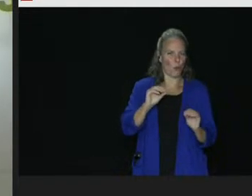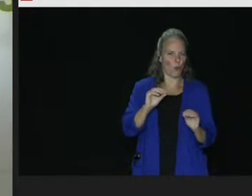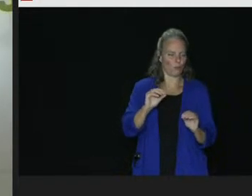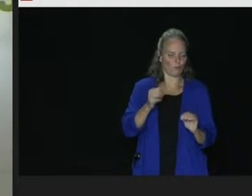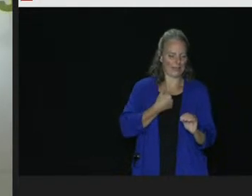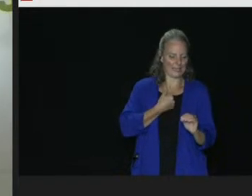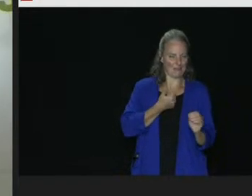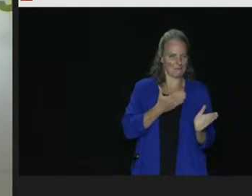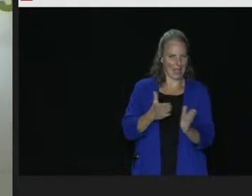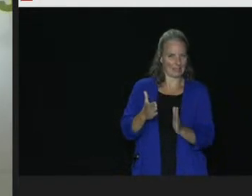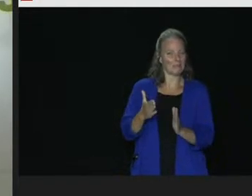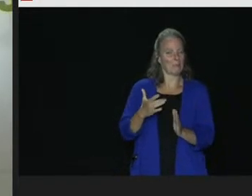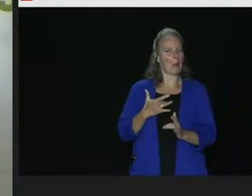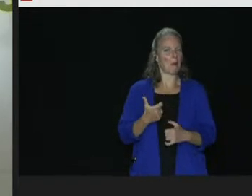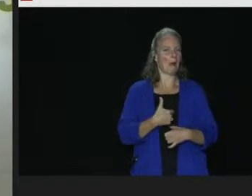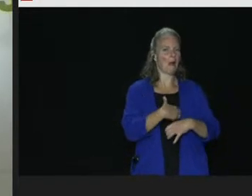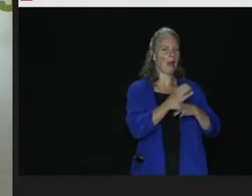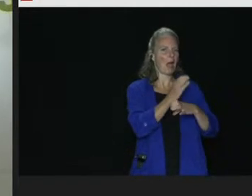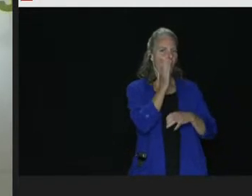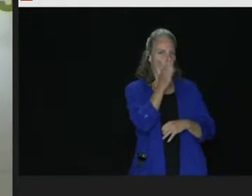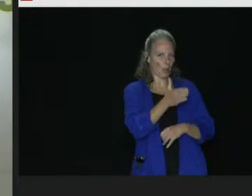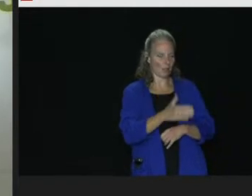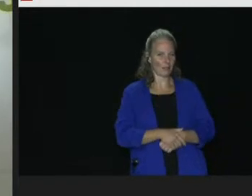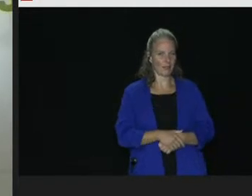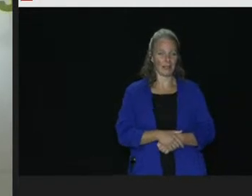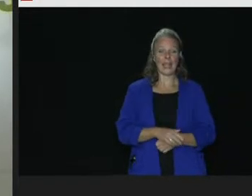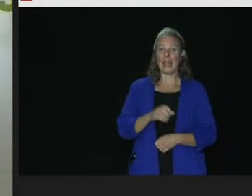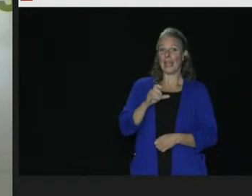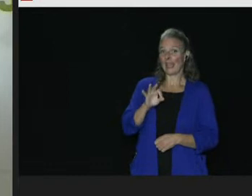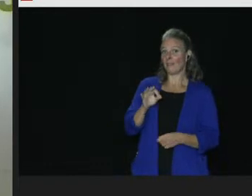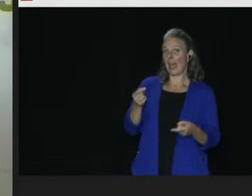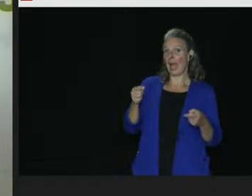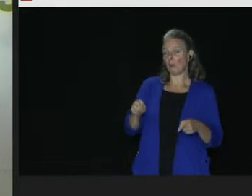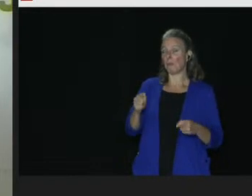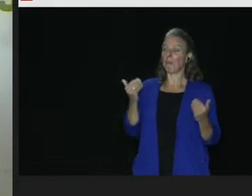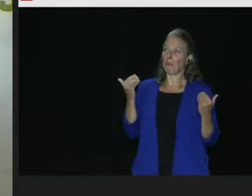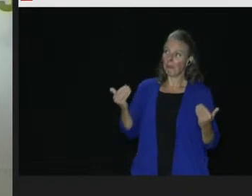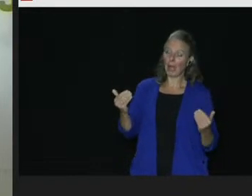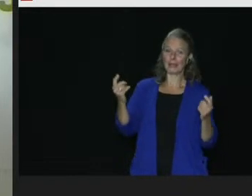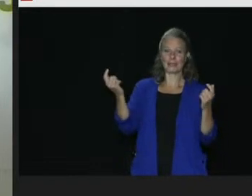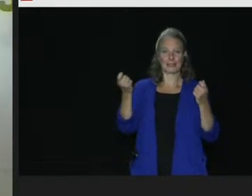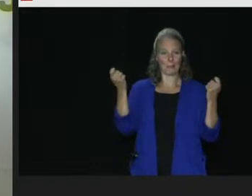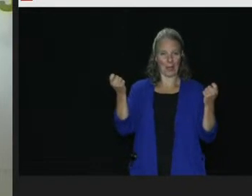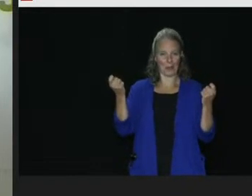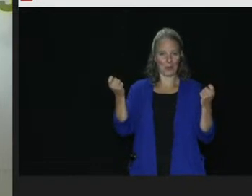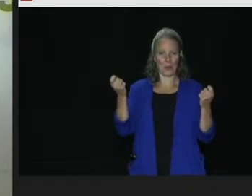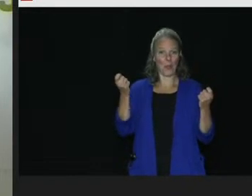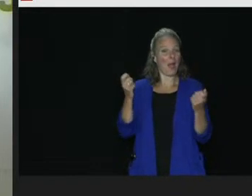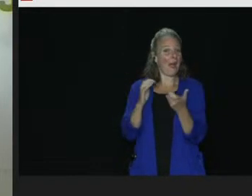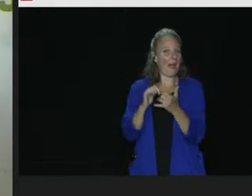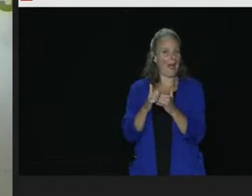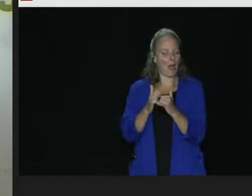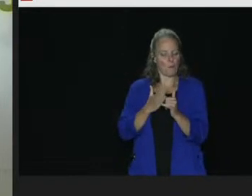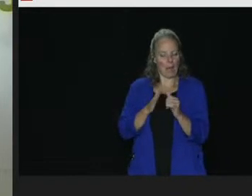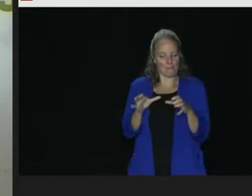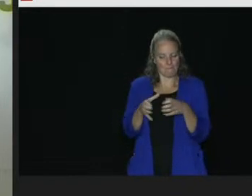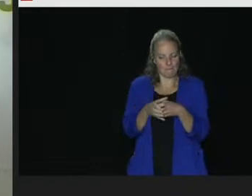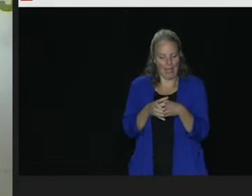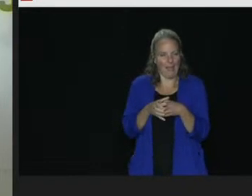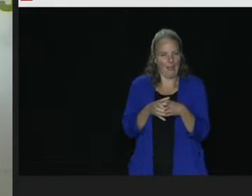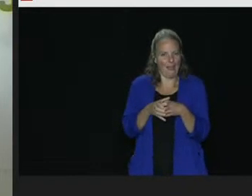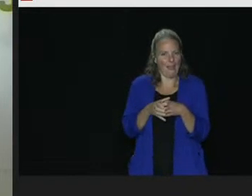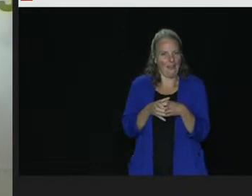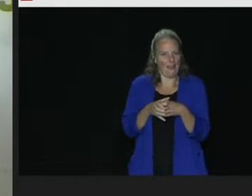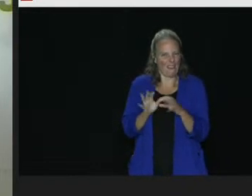And if I do anything, it will be with my immediate family, my parents, for